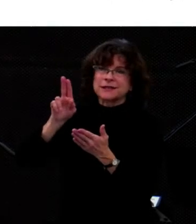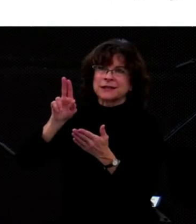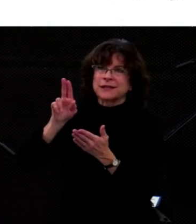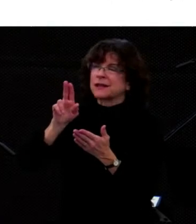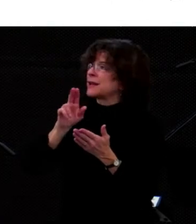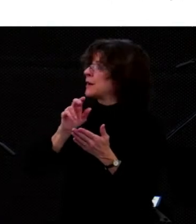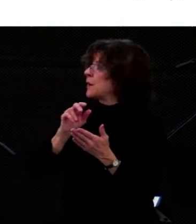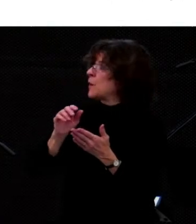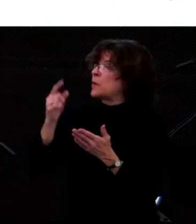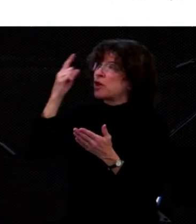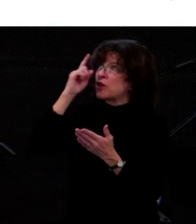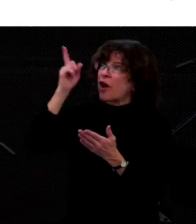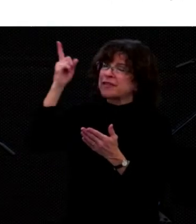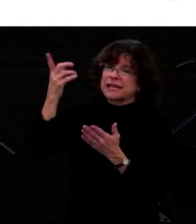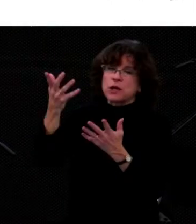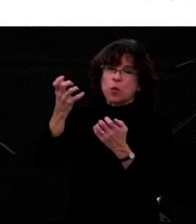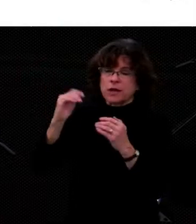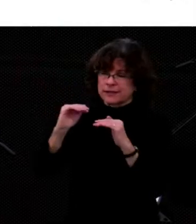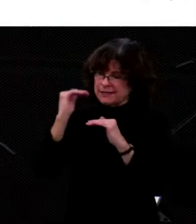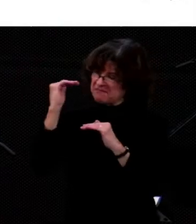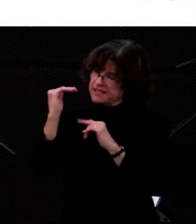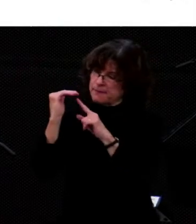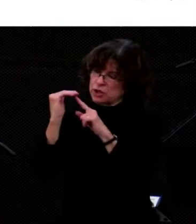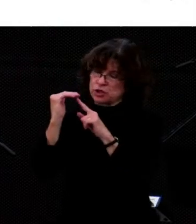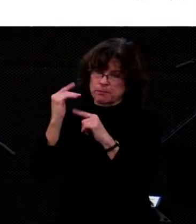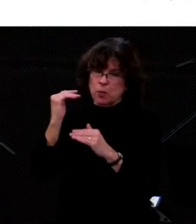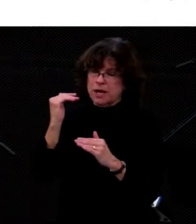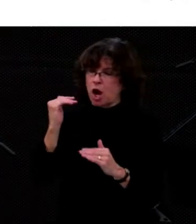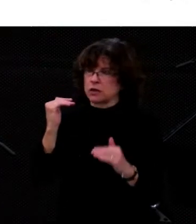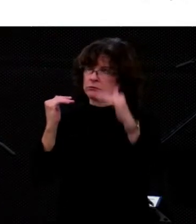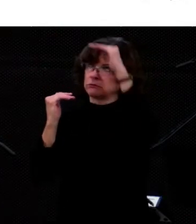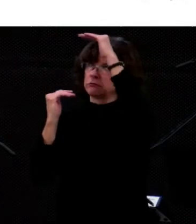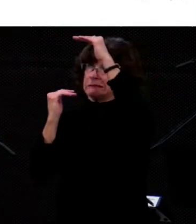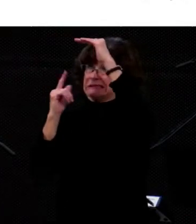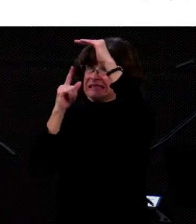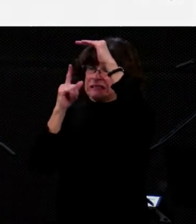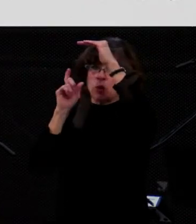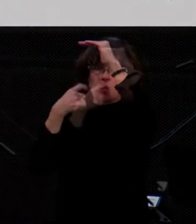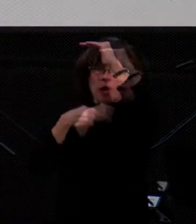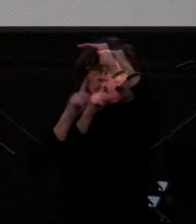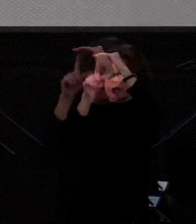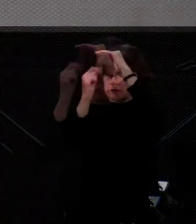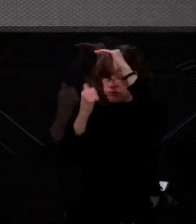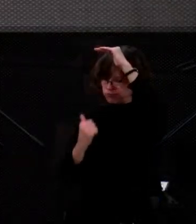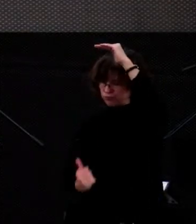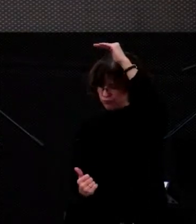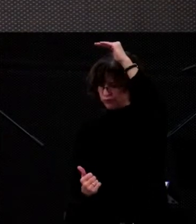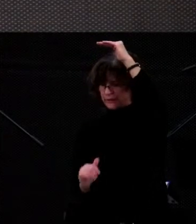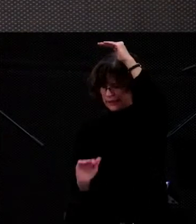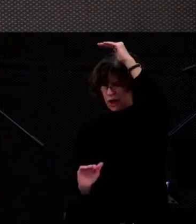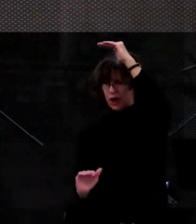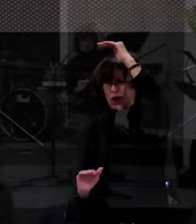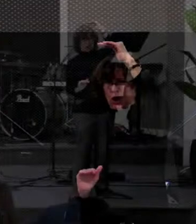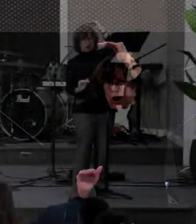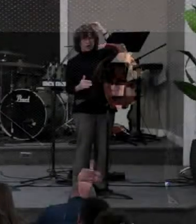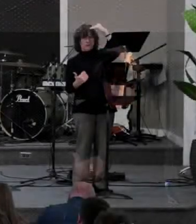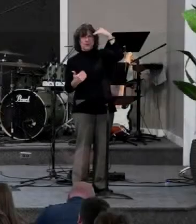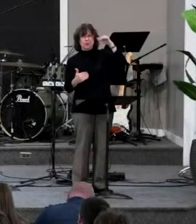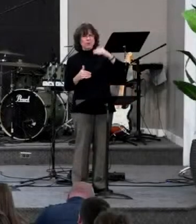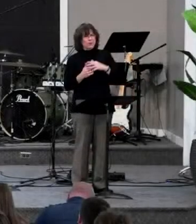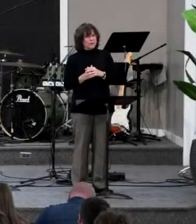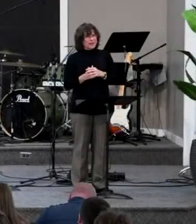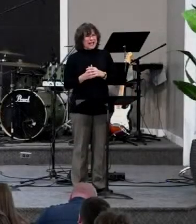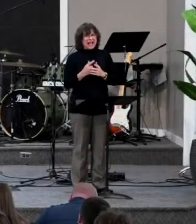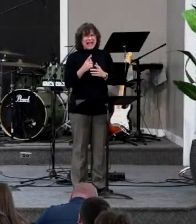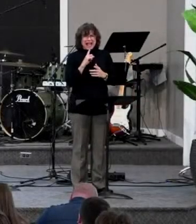It's actually up here. We fall so much farther short of it. Not only that, but simultaneously we realize